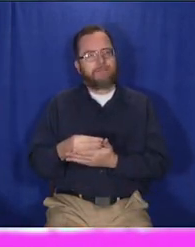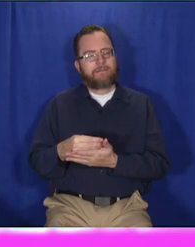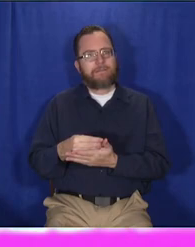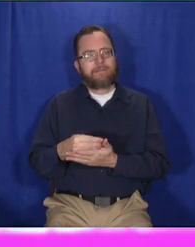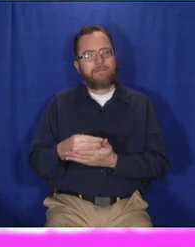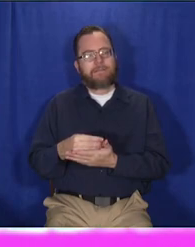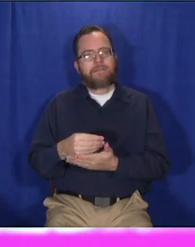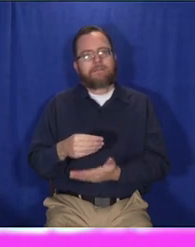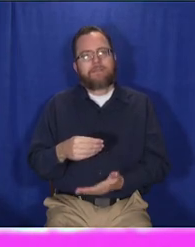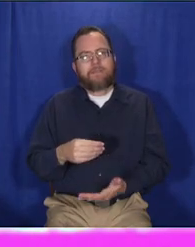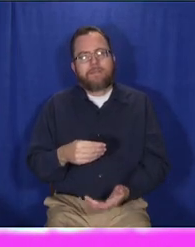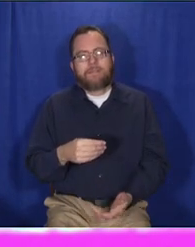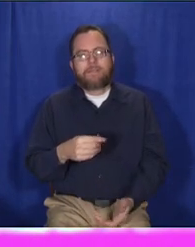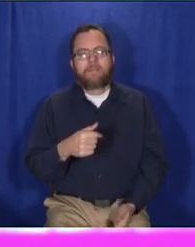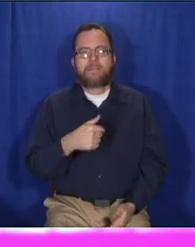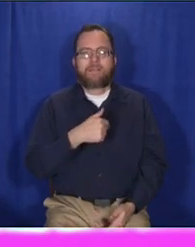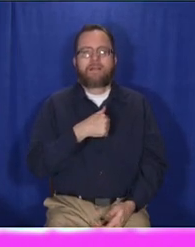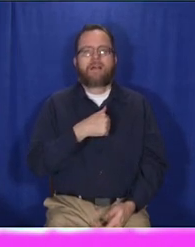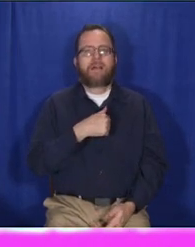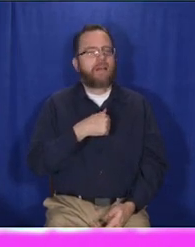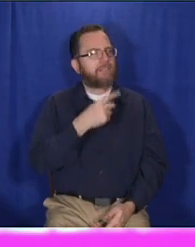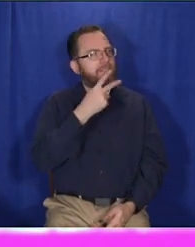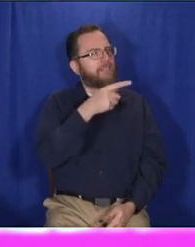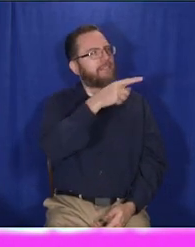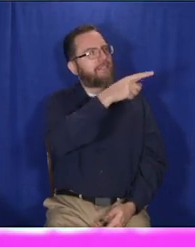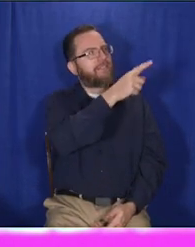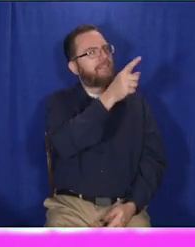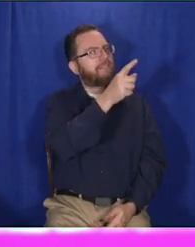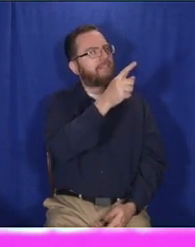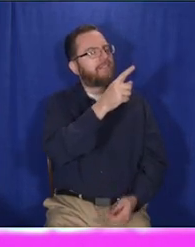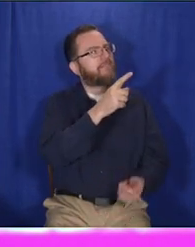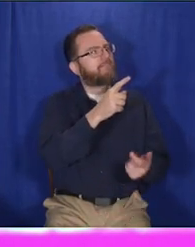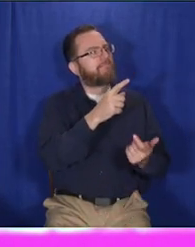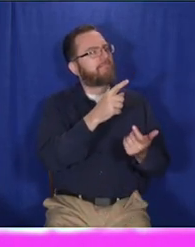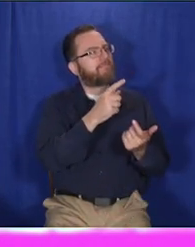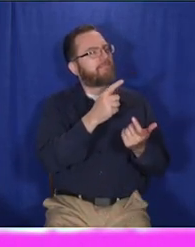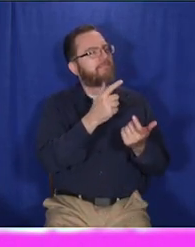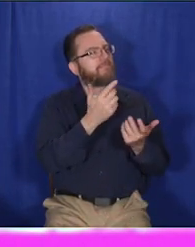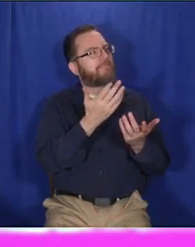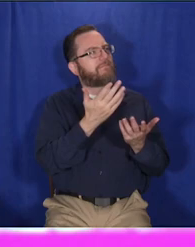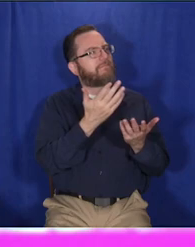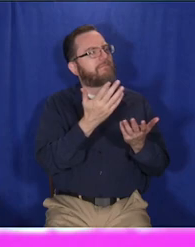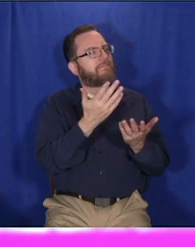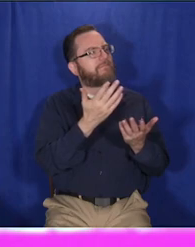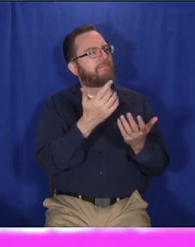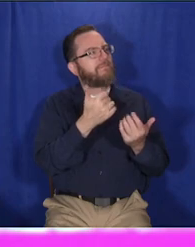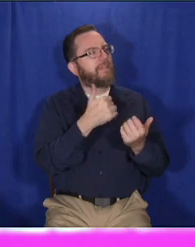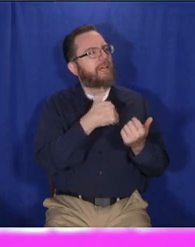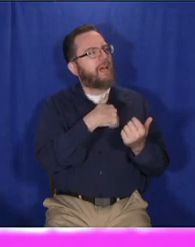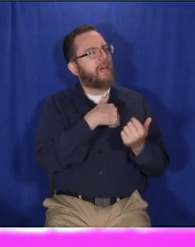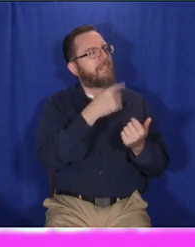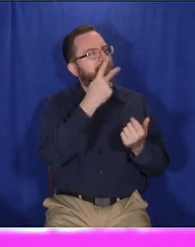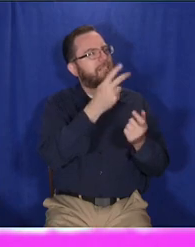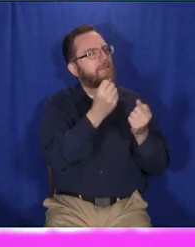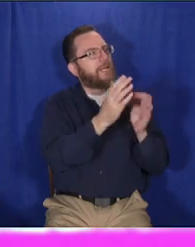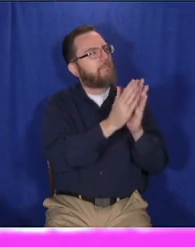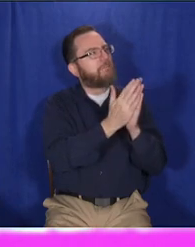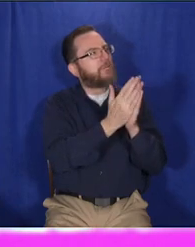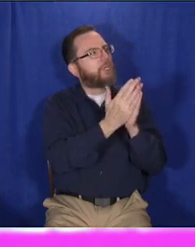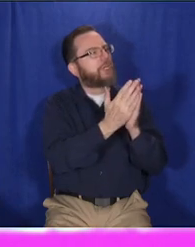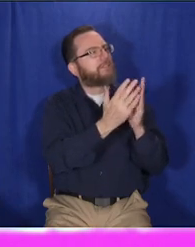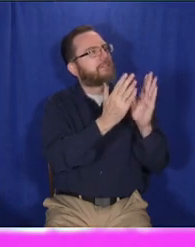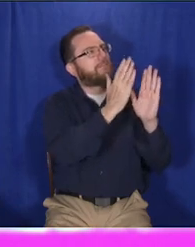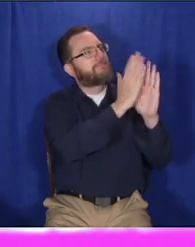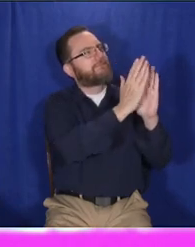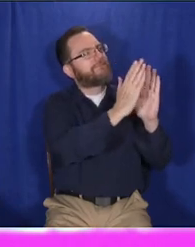so? I look, it's just these tattered books. These are first edition signed books